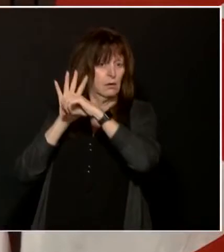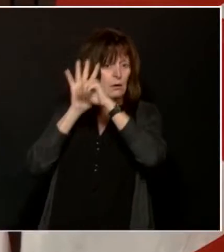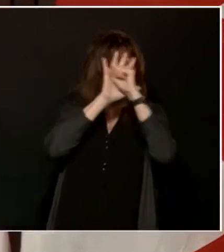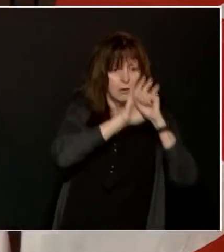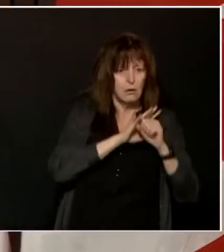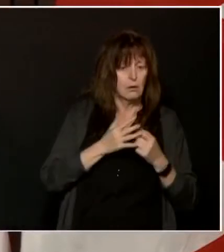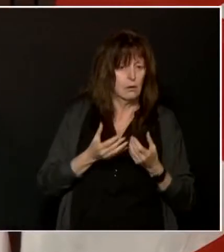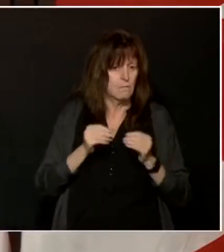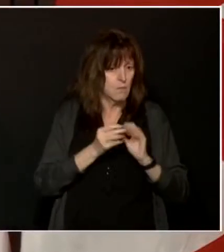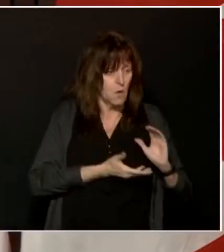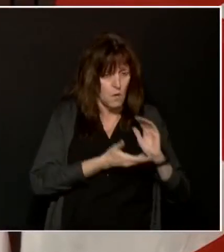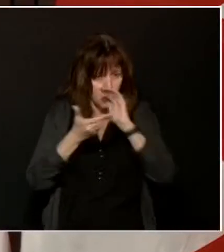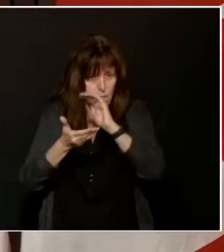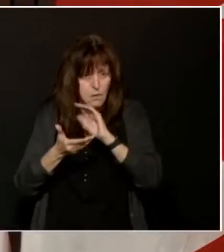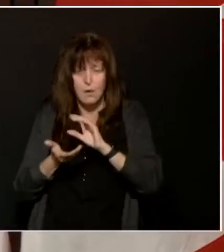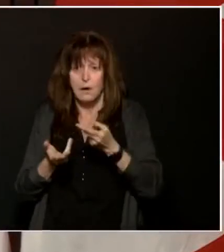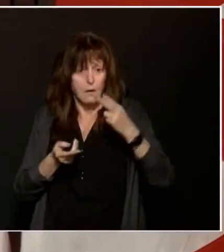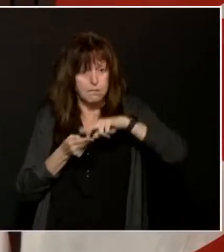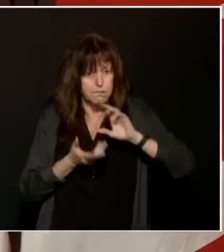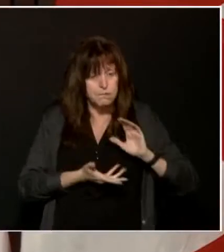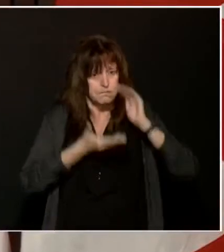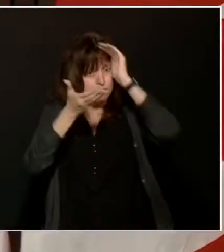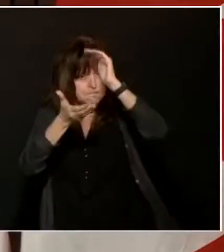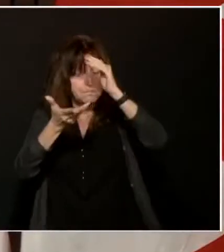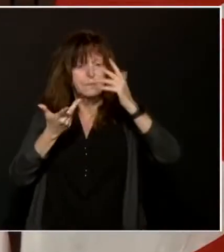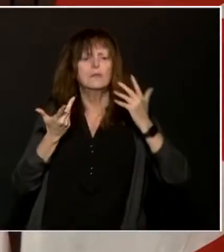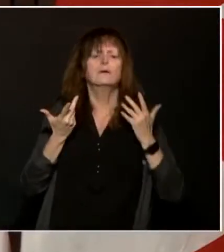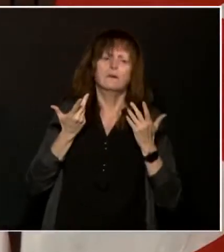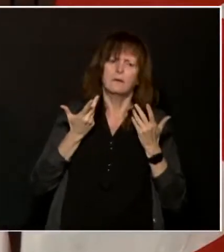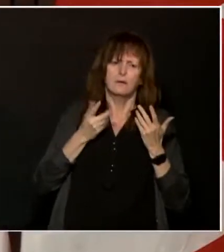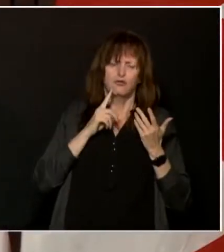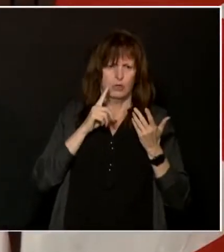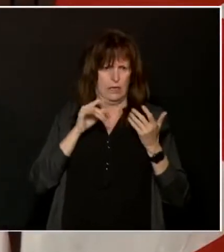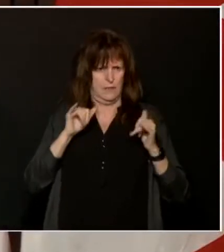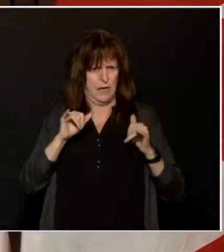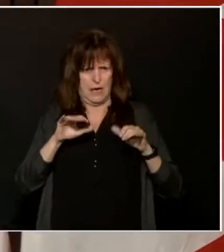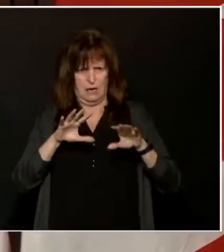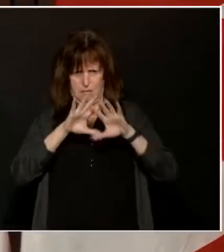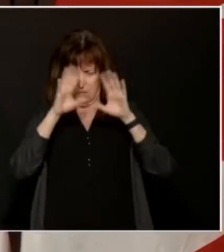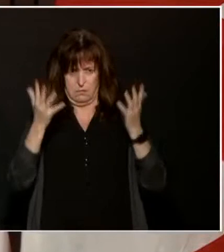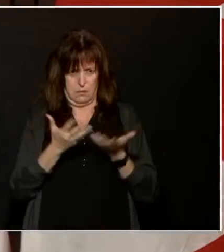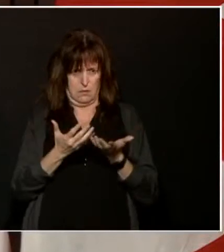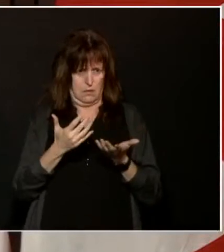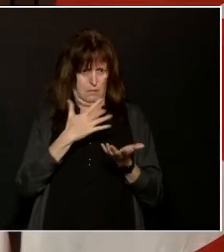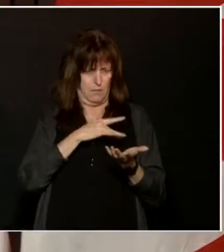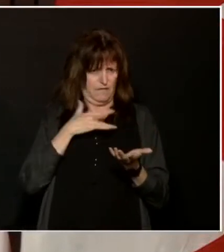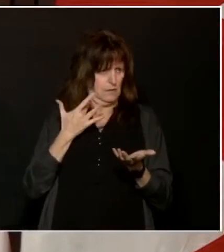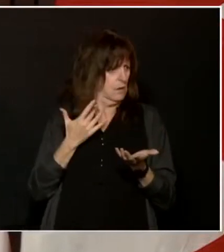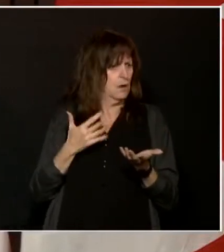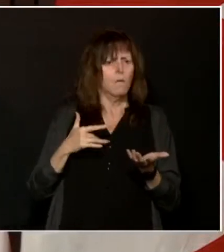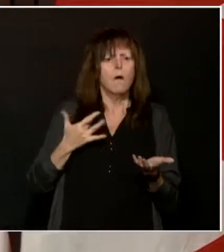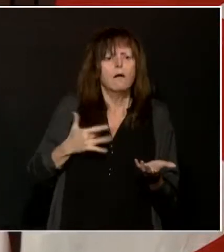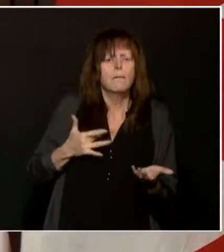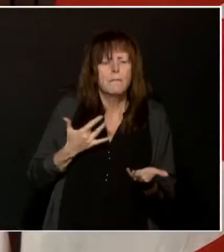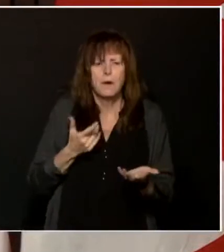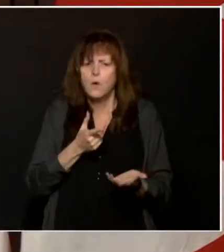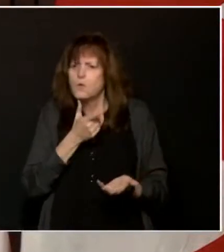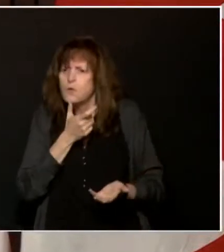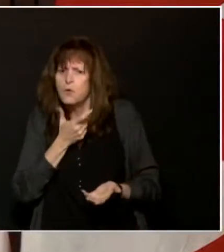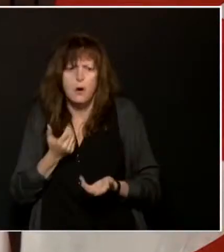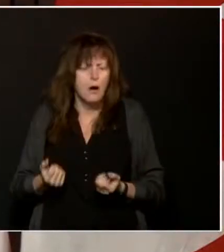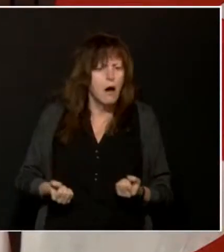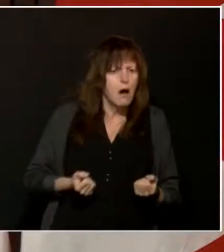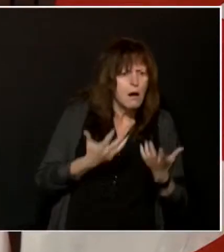those areas. So it's really taking a provincial view and ensuring that the specific beauty